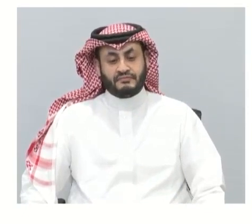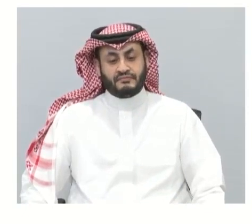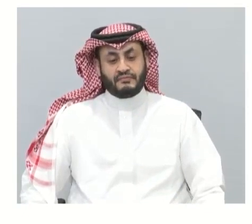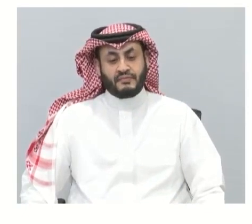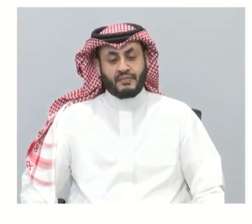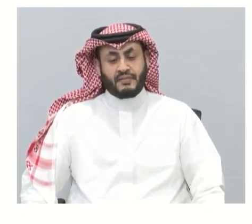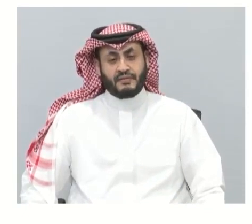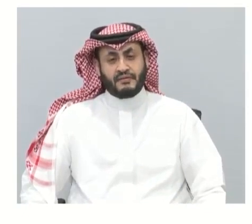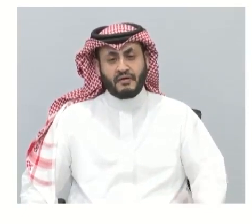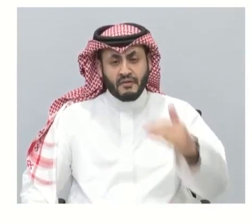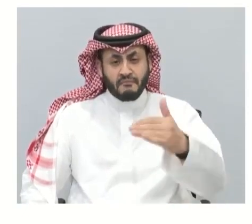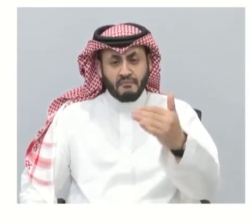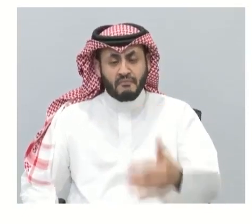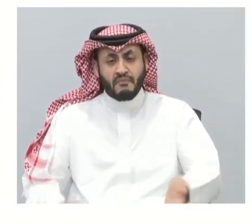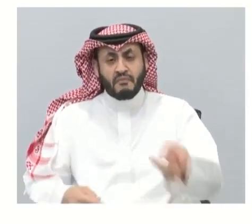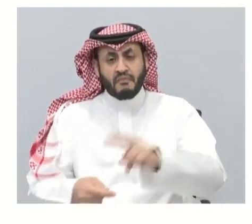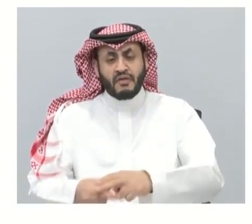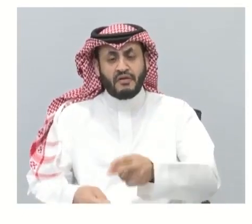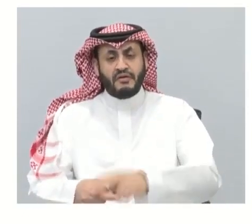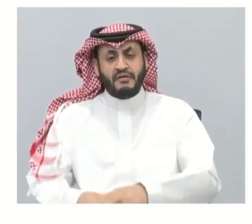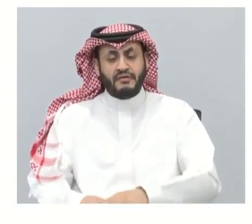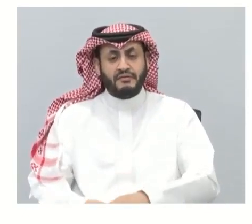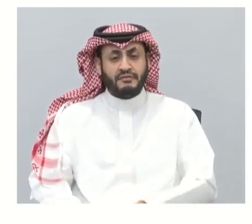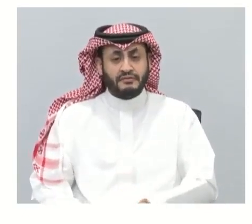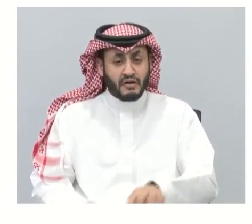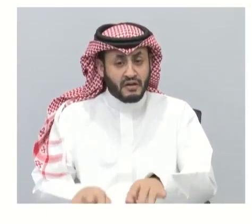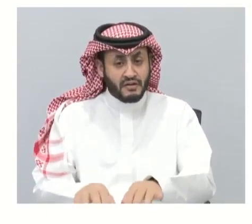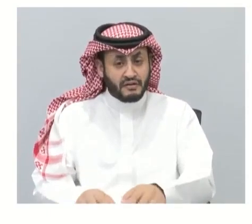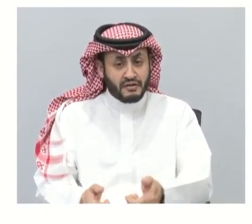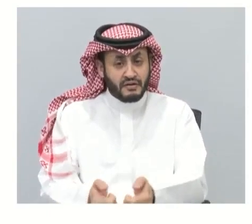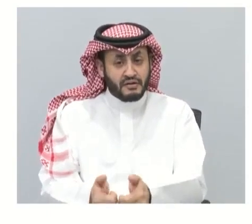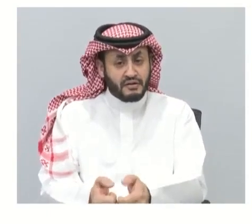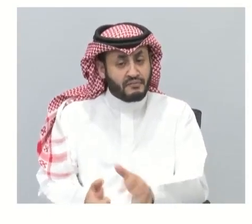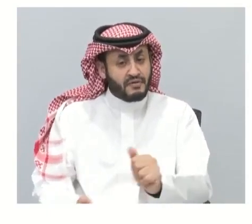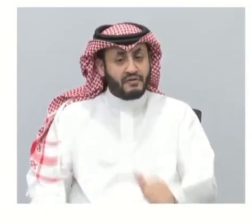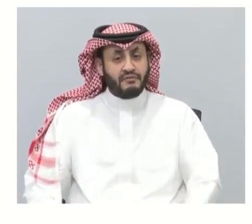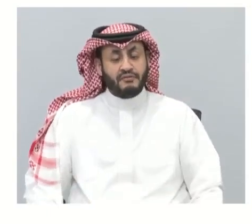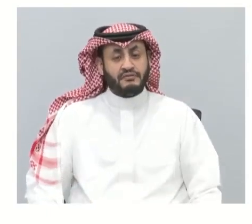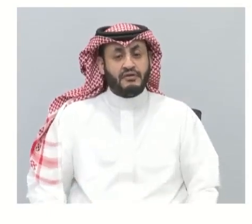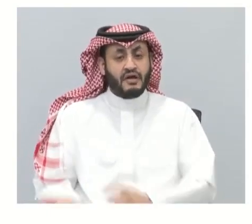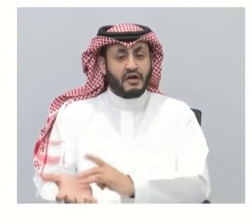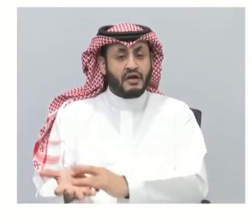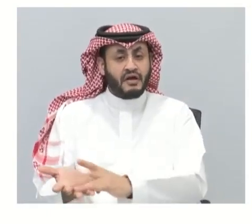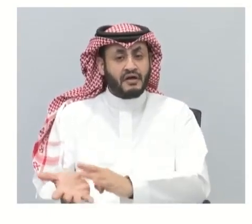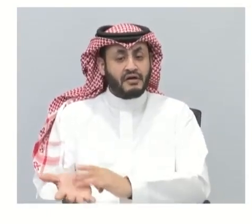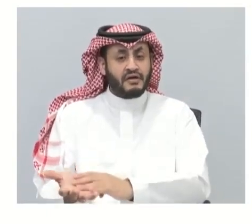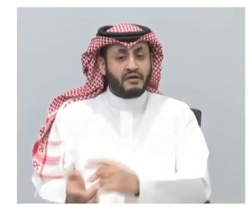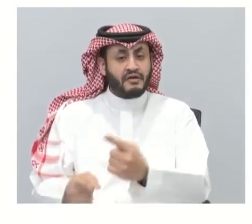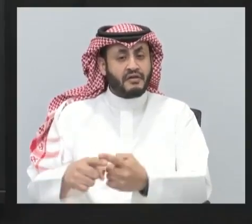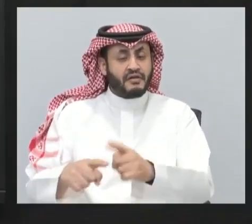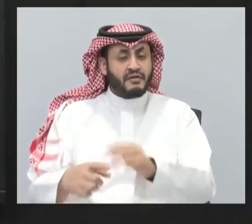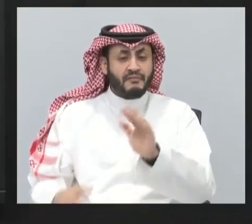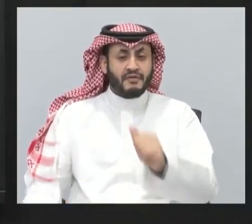there seem to be more and more young people who are unable to calculate. So he's not thinking about the idea of handwriting.